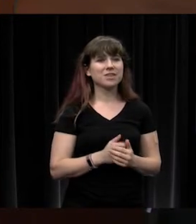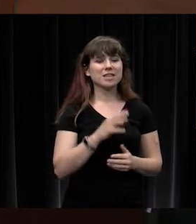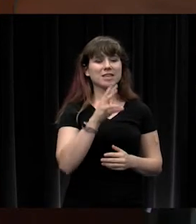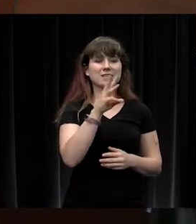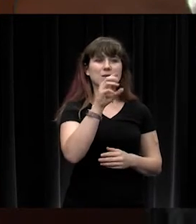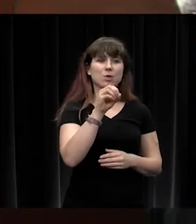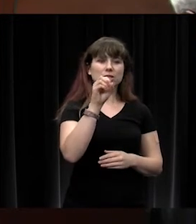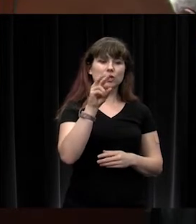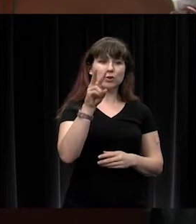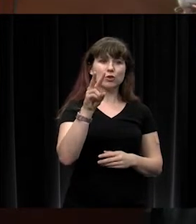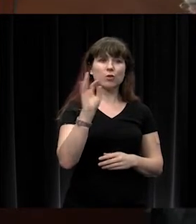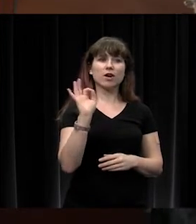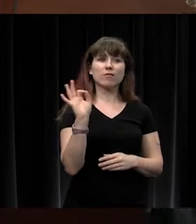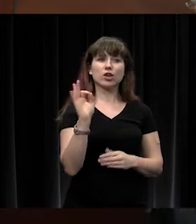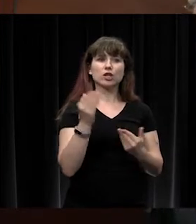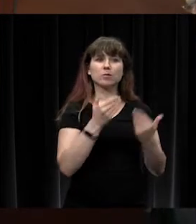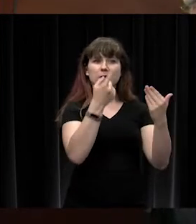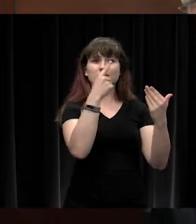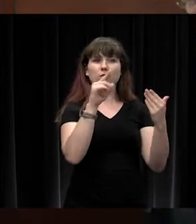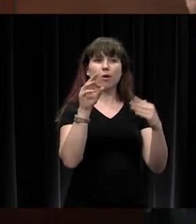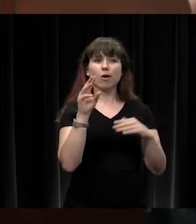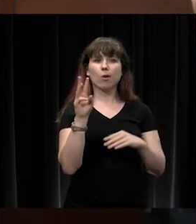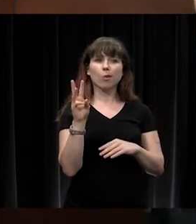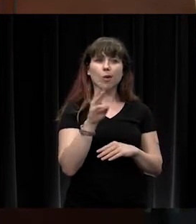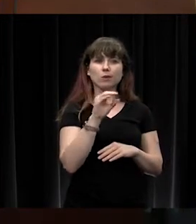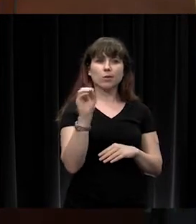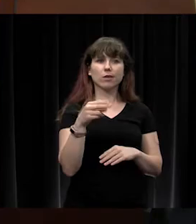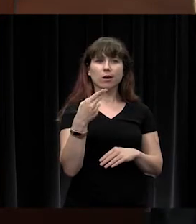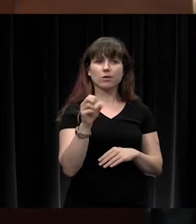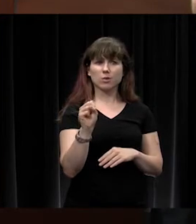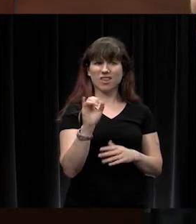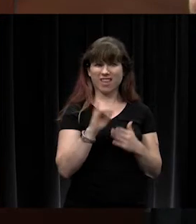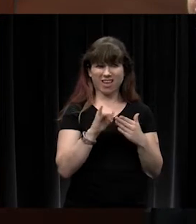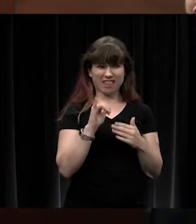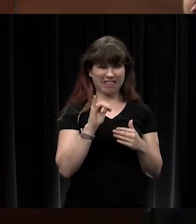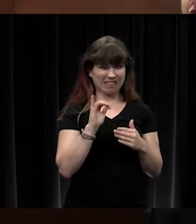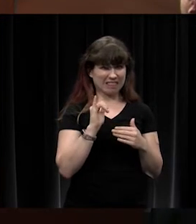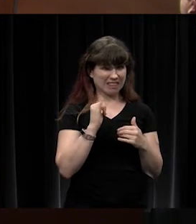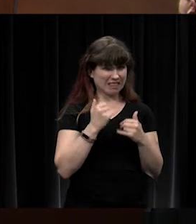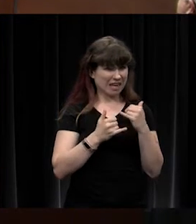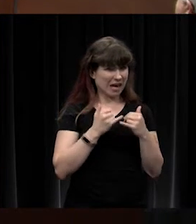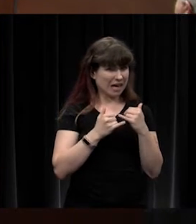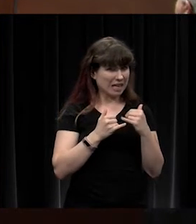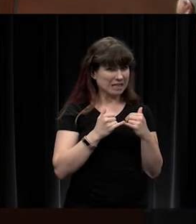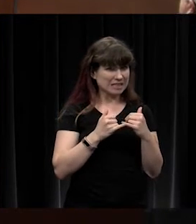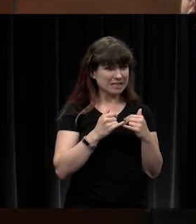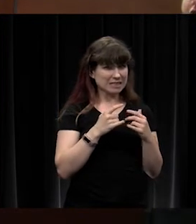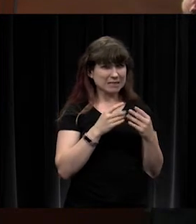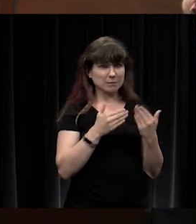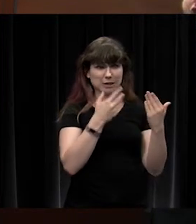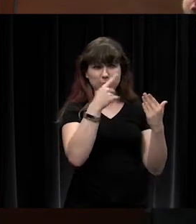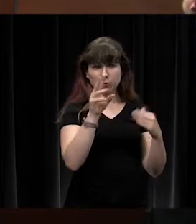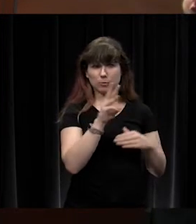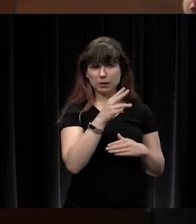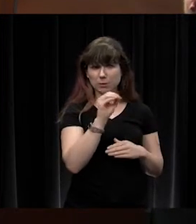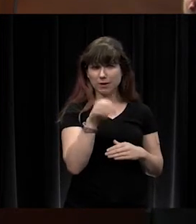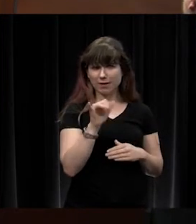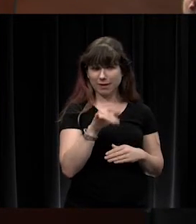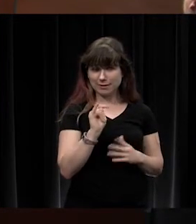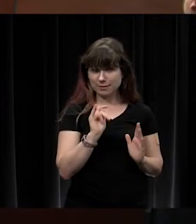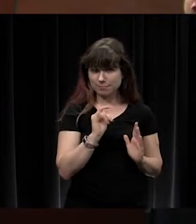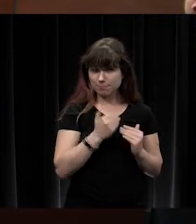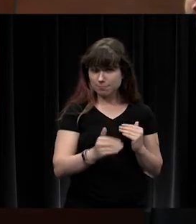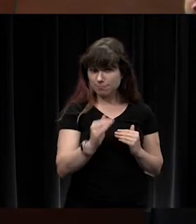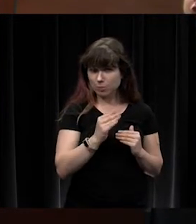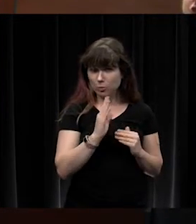6.02, furniture bids for West Olathe High School. Now, is this the last bids we're going to see for West Olathe? Is that right?